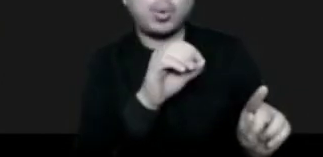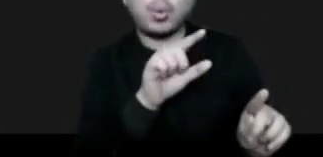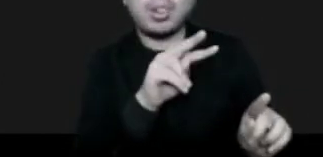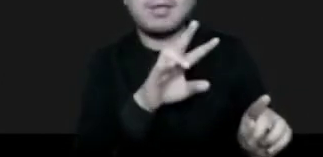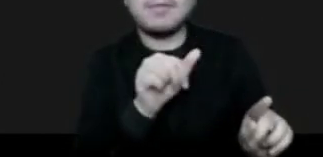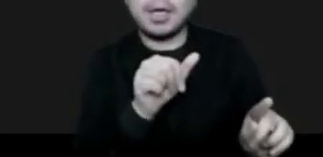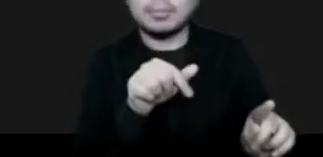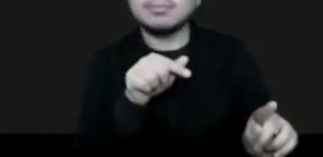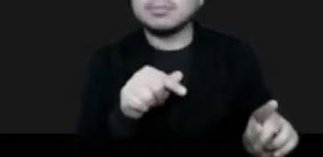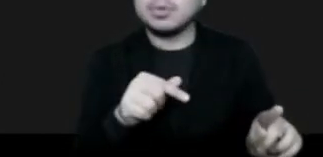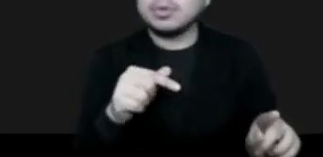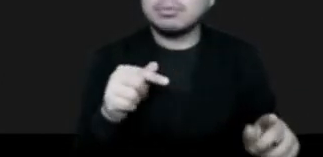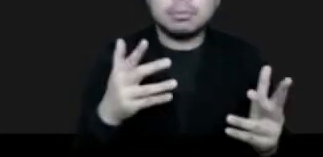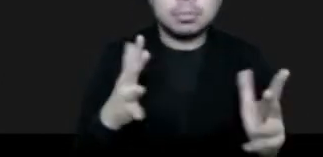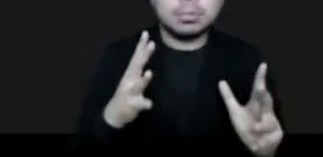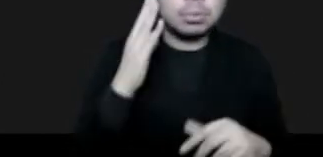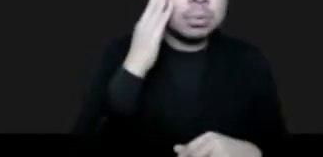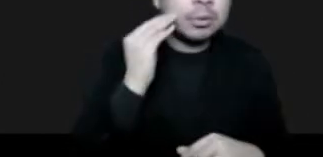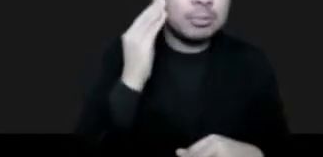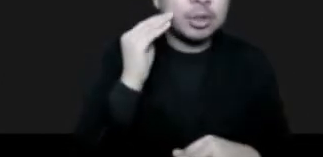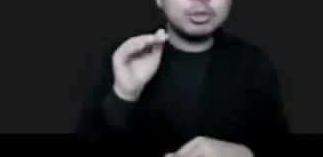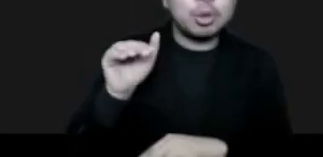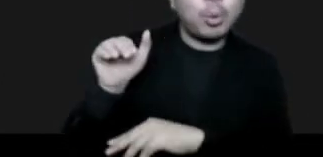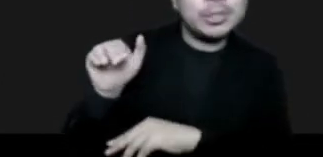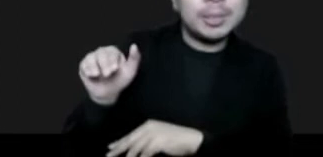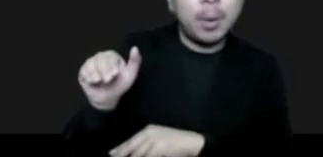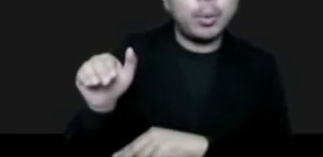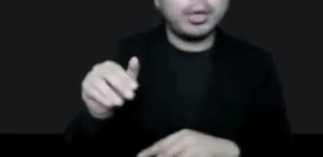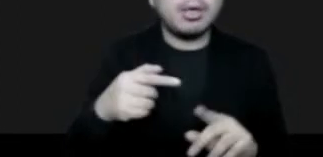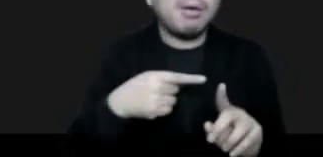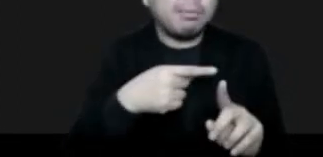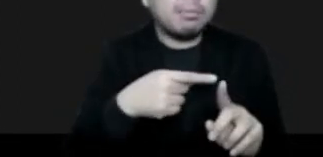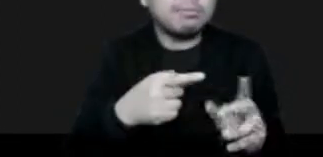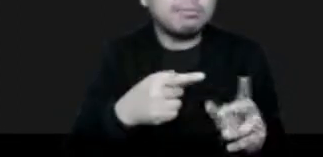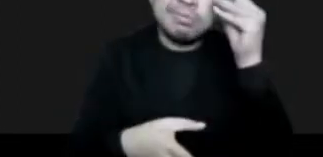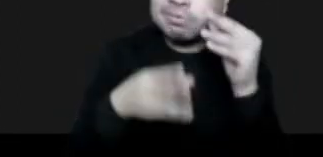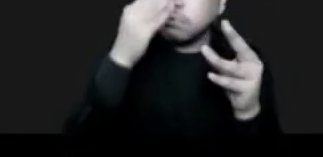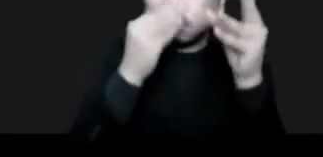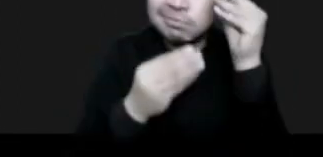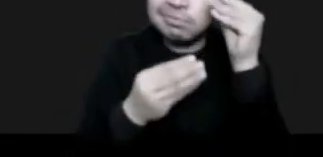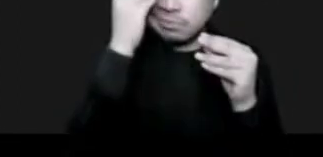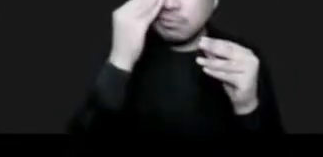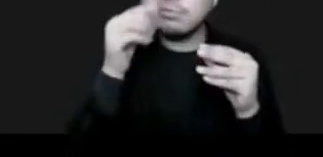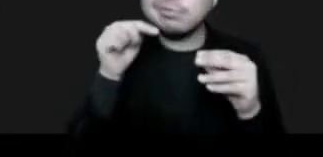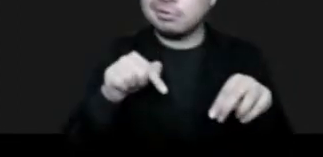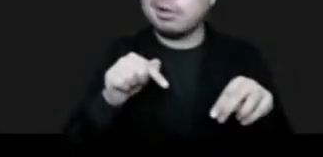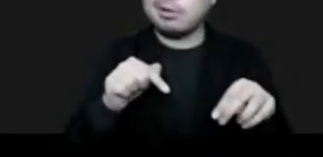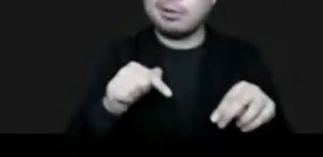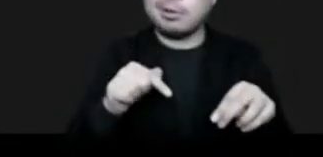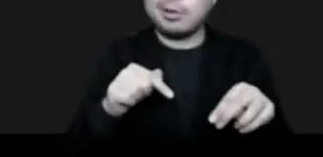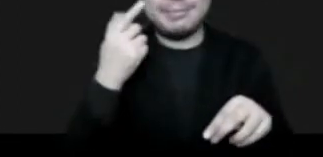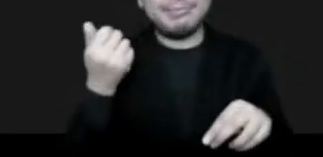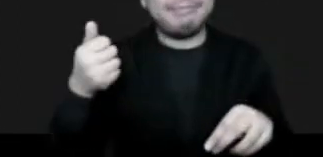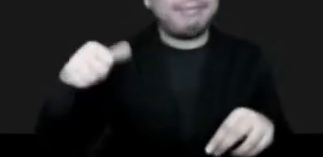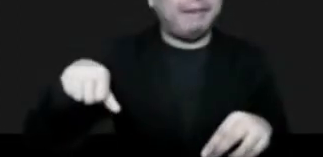Zimbabwe, and there must be lessons learned and learning from, like, you know, something that didn't go well at the beginning and then you learned how